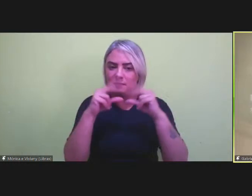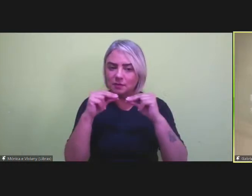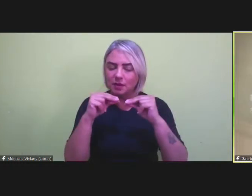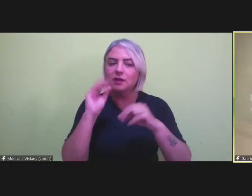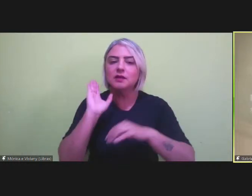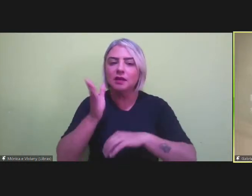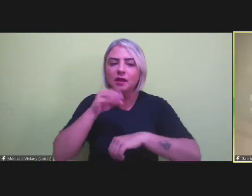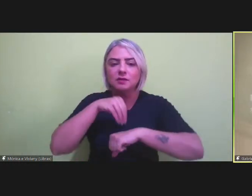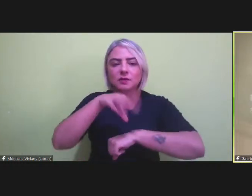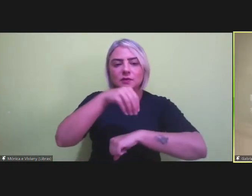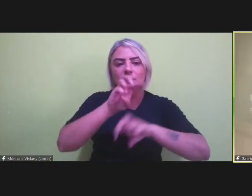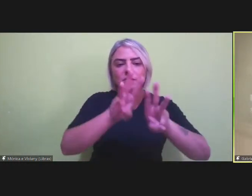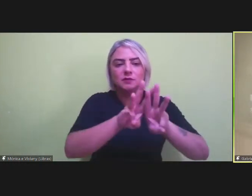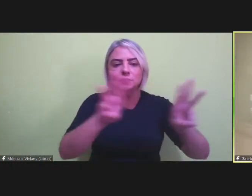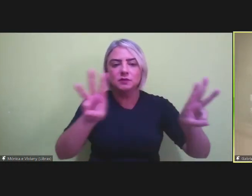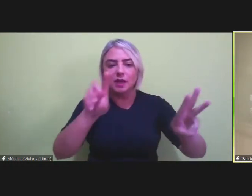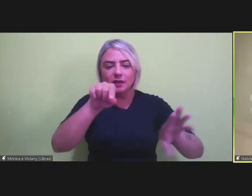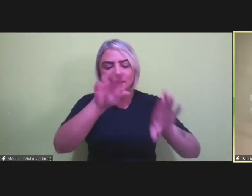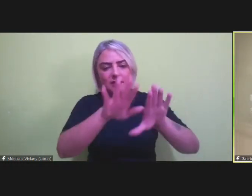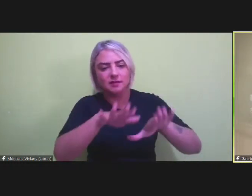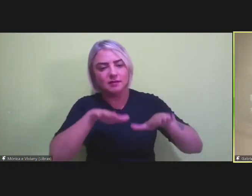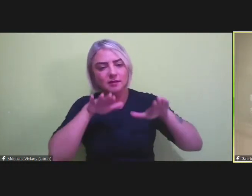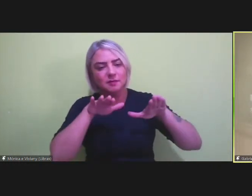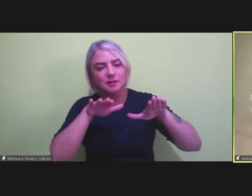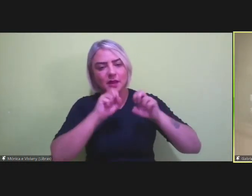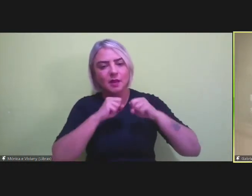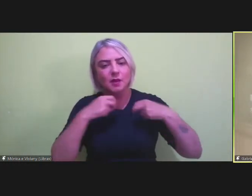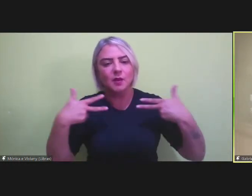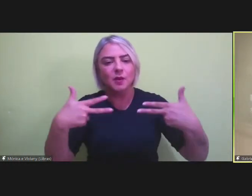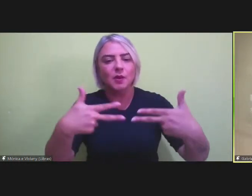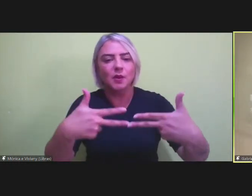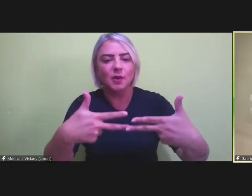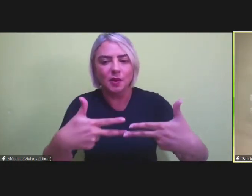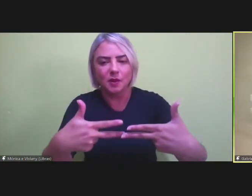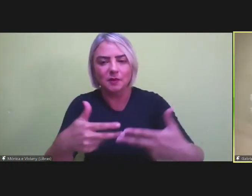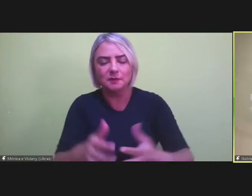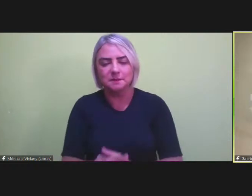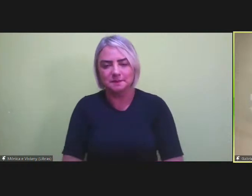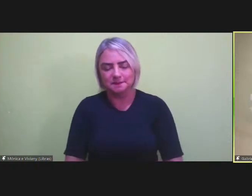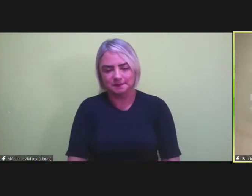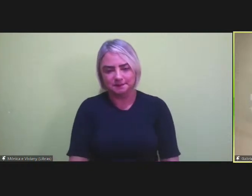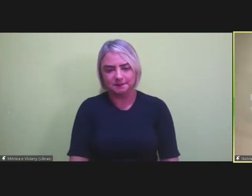letter from Brasilia will be available in the website of this seminar,